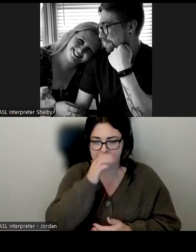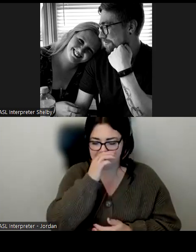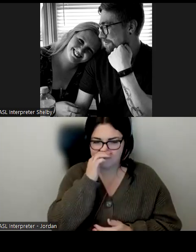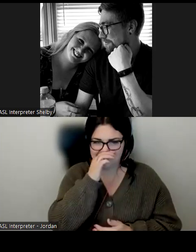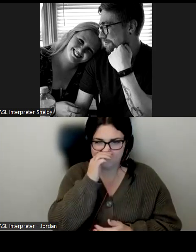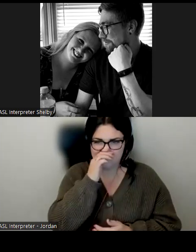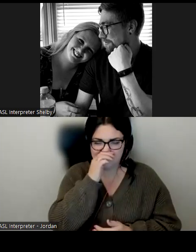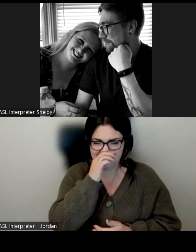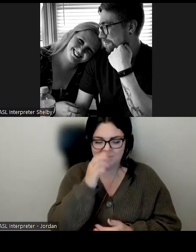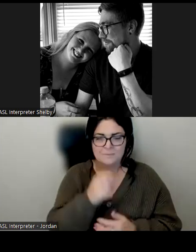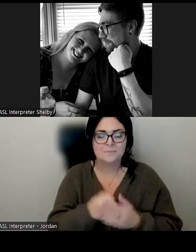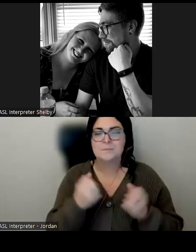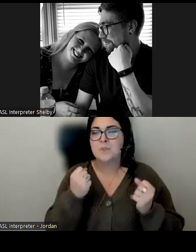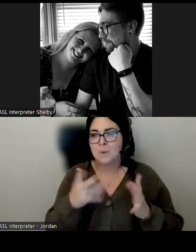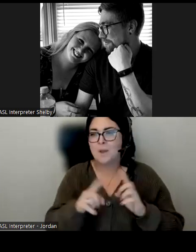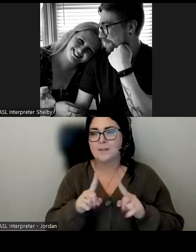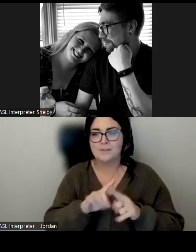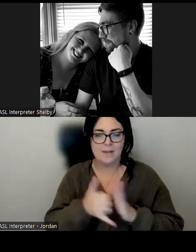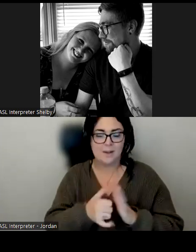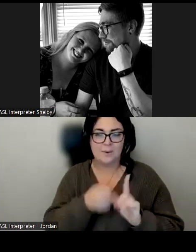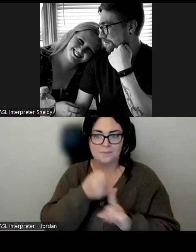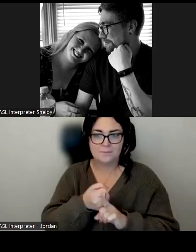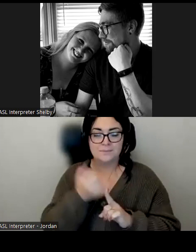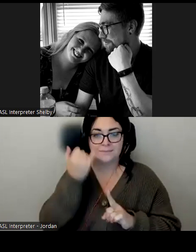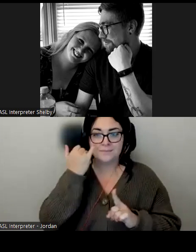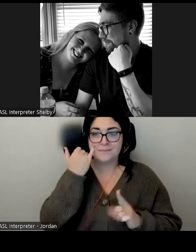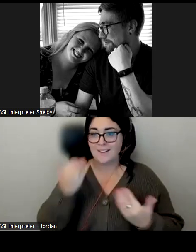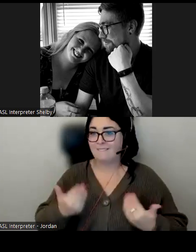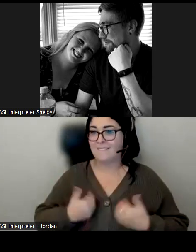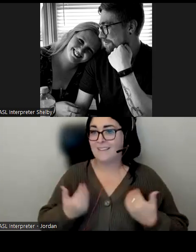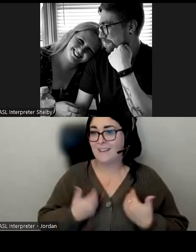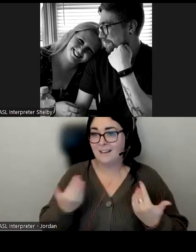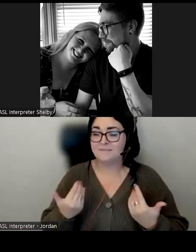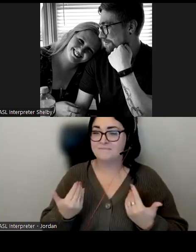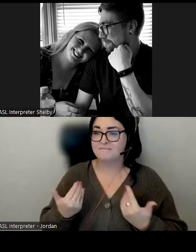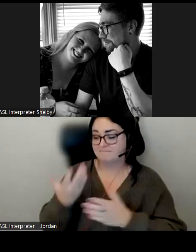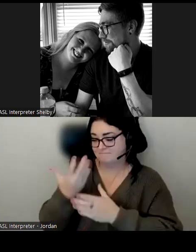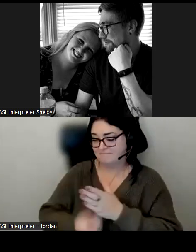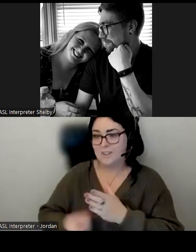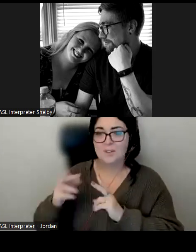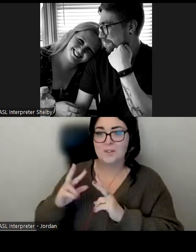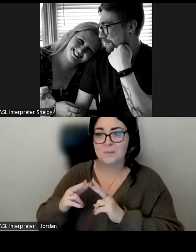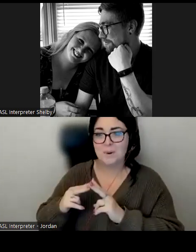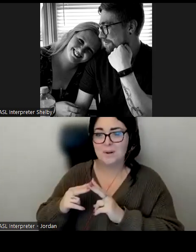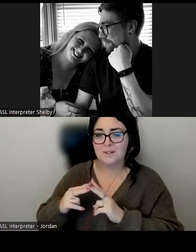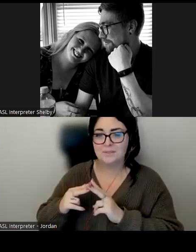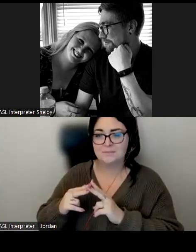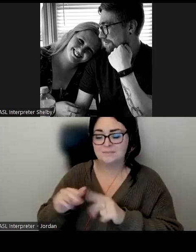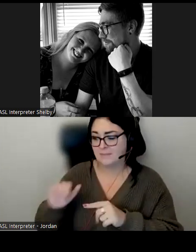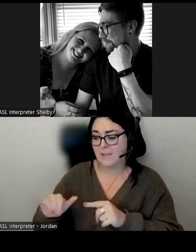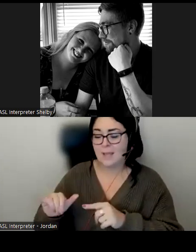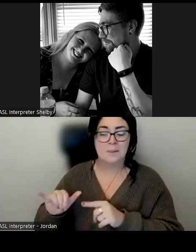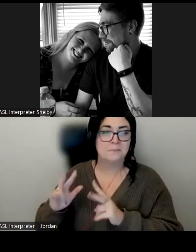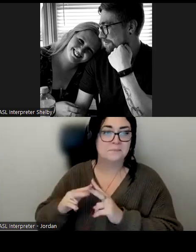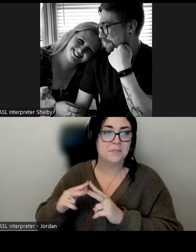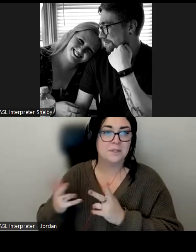is significant in your own life. Obviously, if you're younger and you lose your partner, then, maybe that partner was responsible for